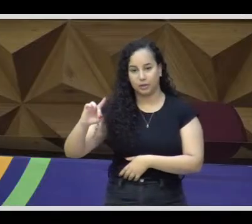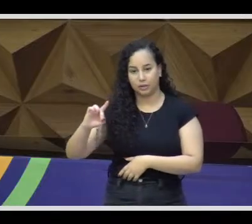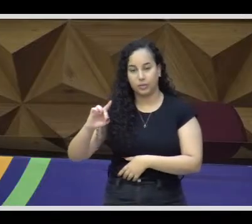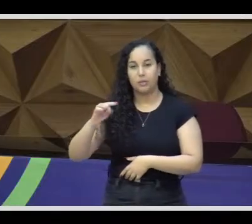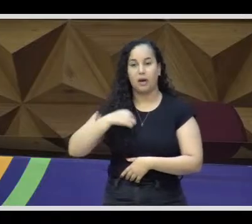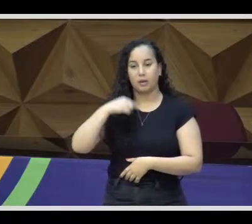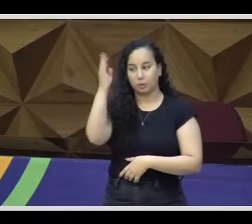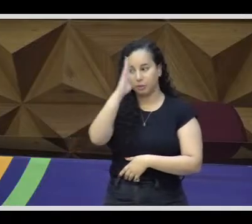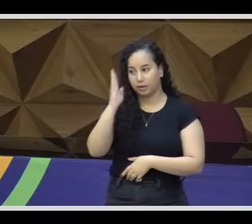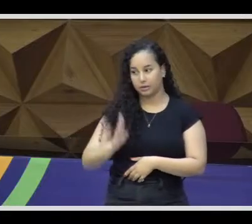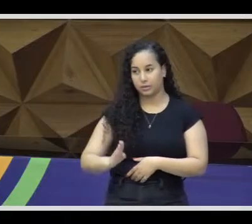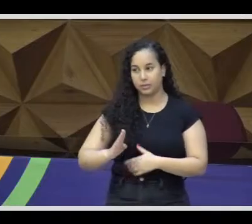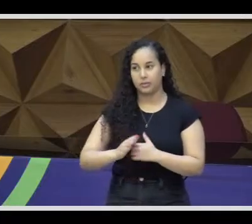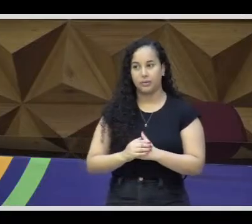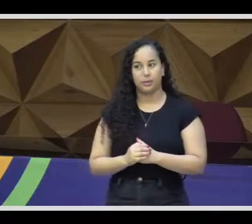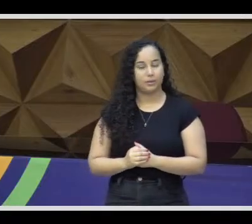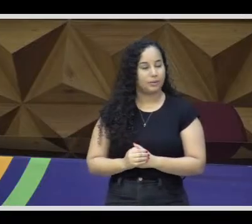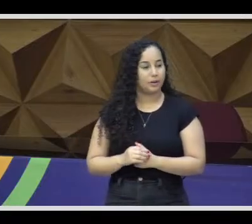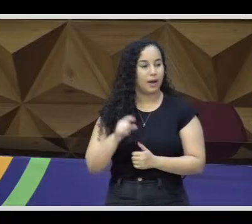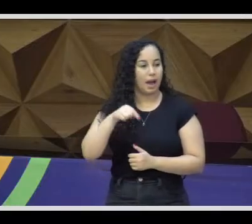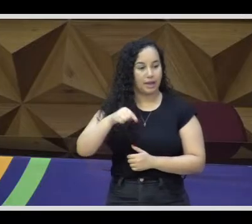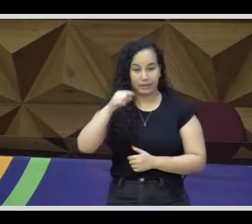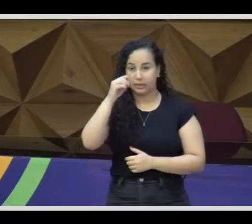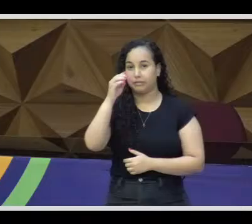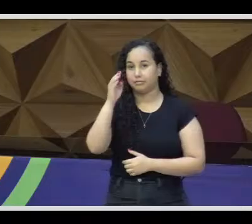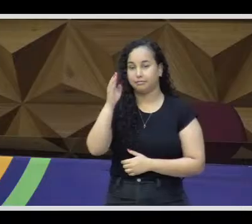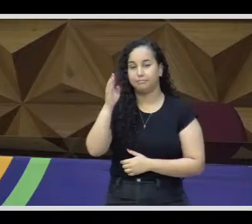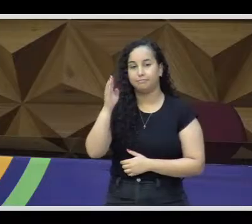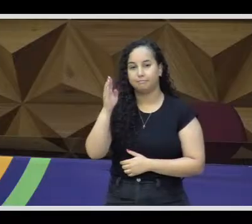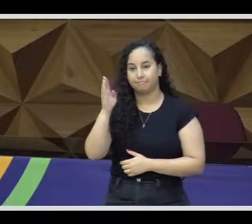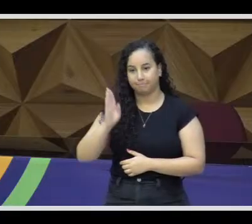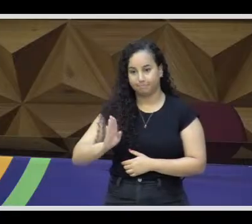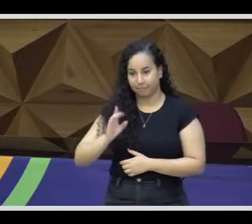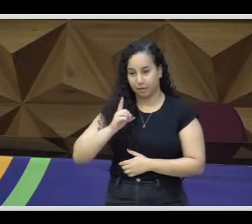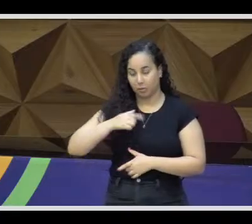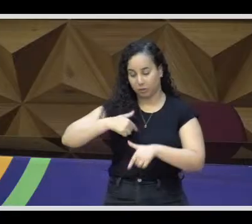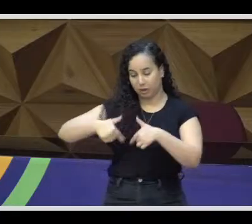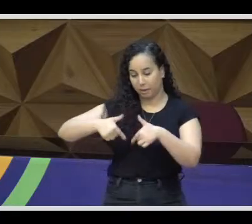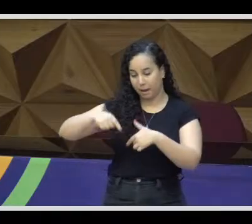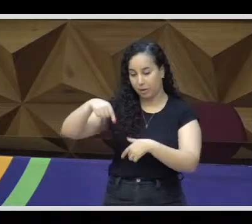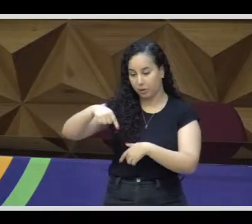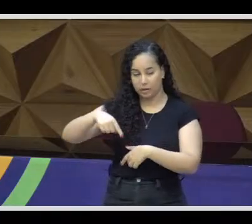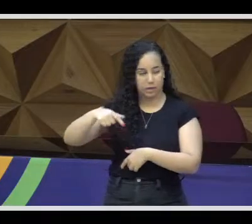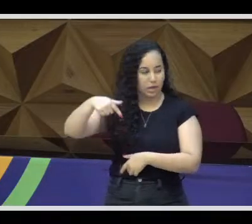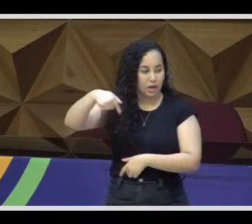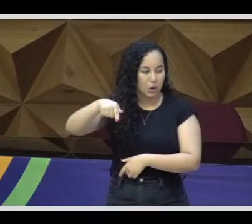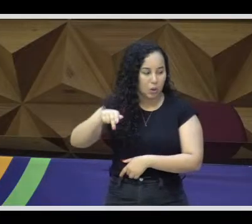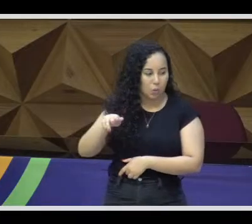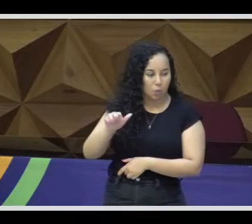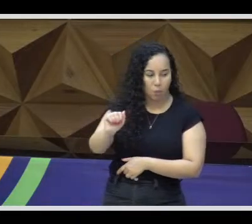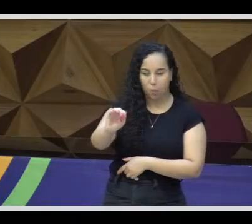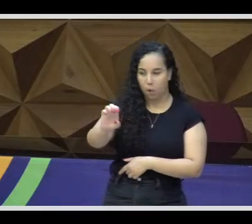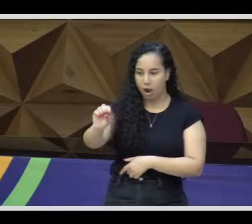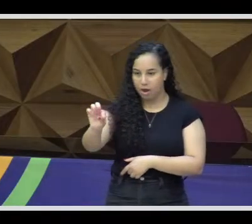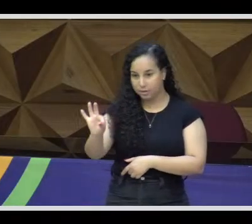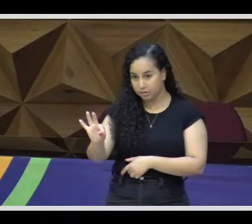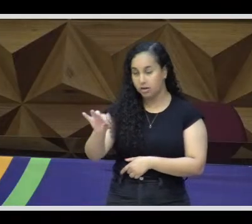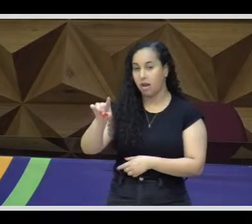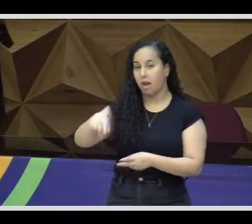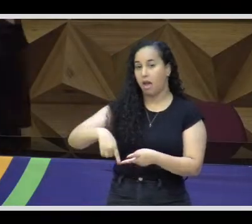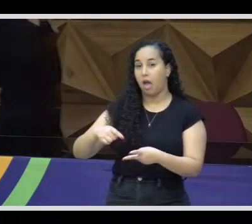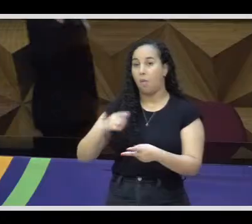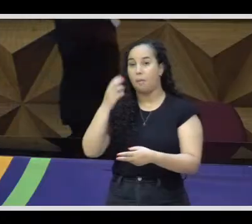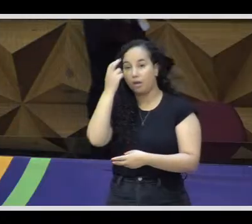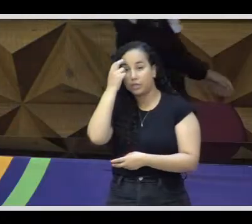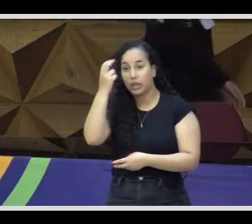Brazil in the company that I founded here, Quest. It's an intelligence